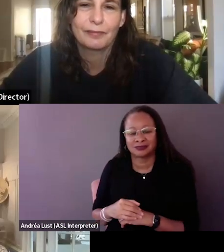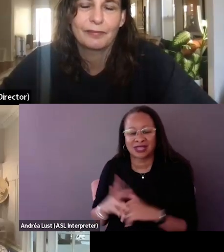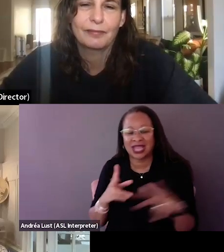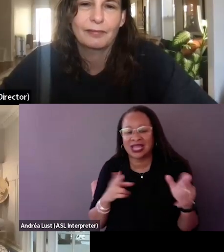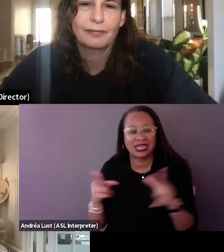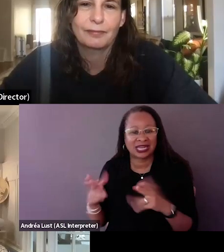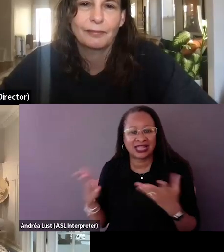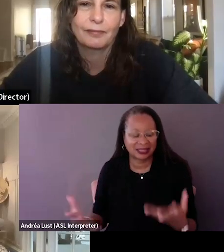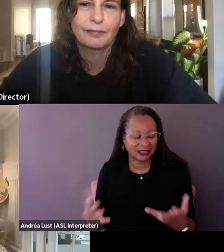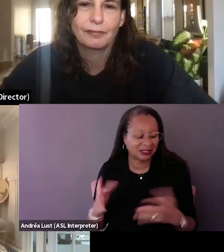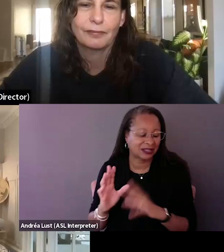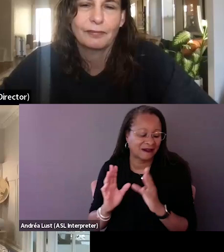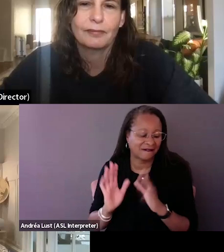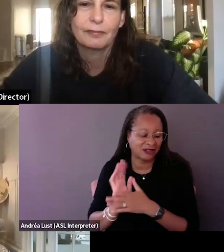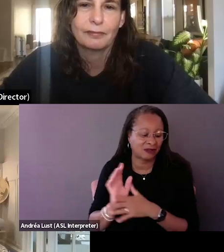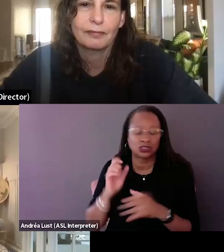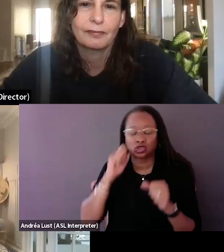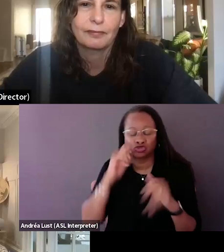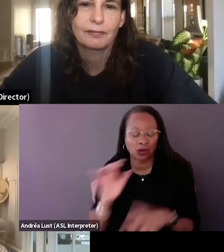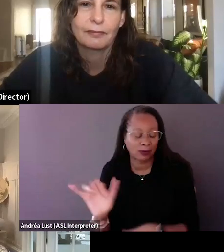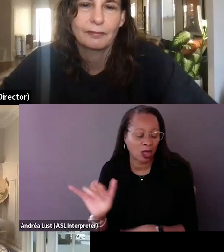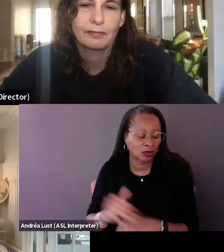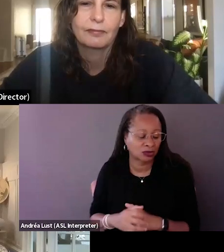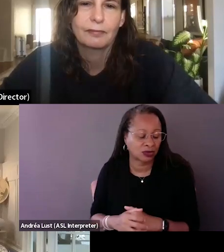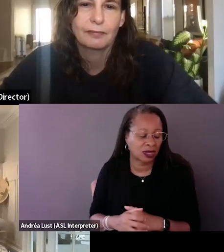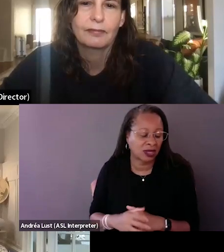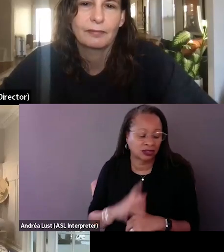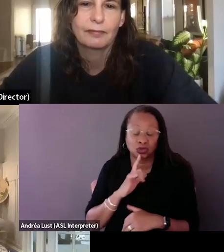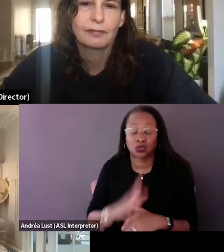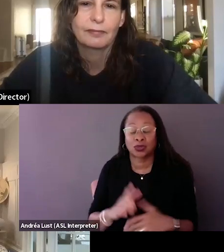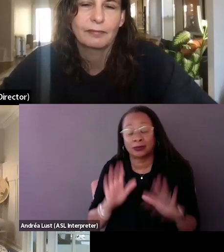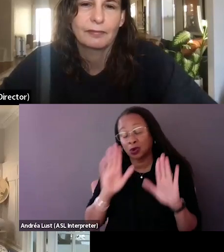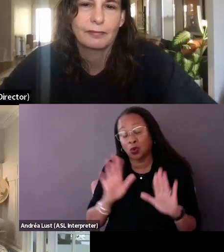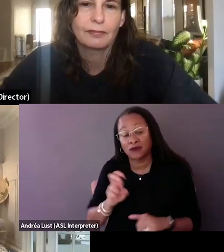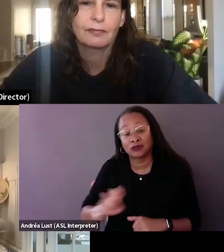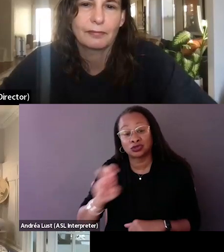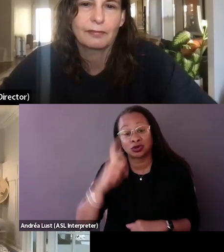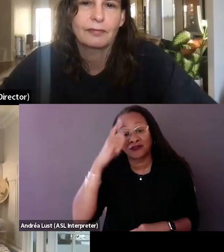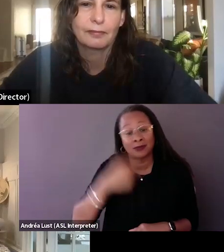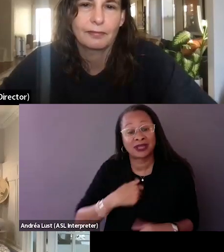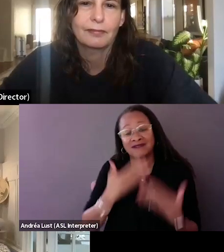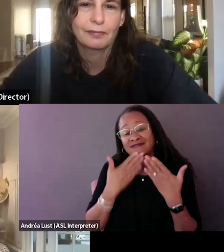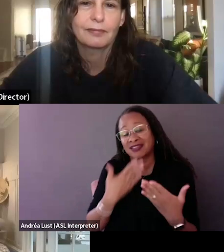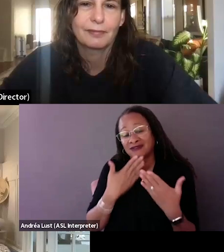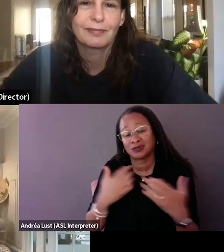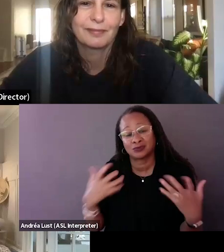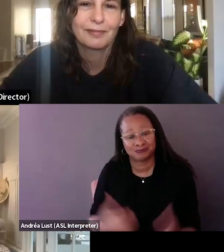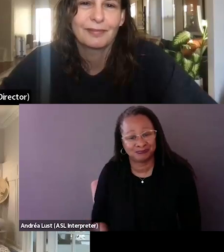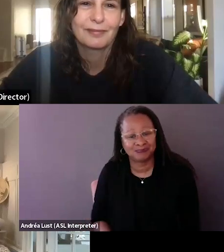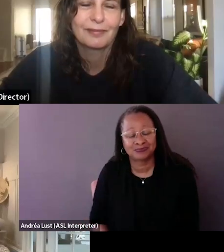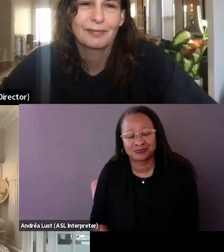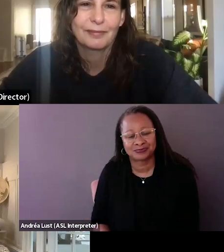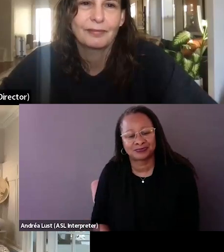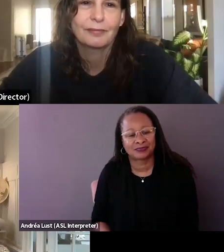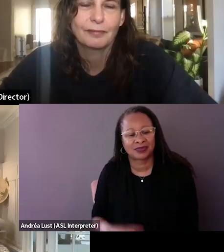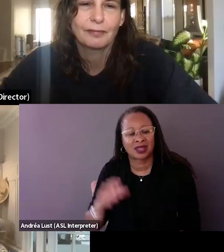this film, which was incredible. And so it's just been an incredible journey for me, and I'm so grateful.